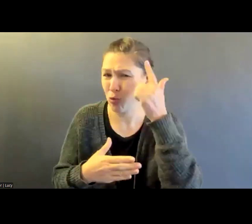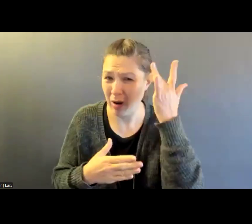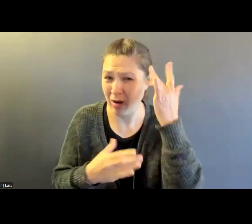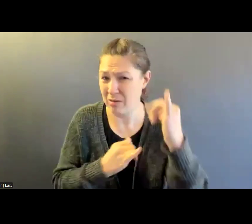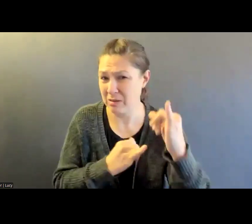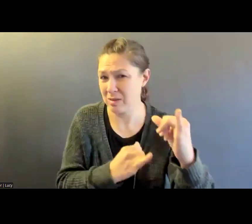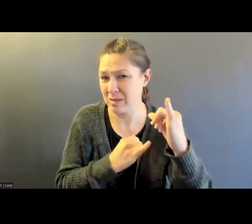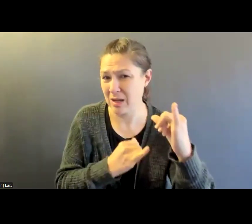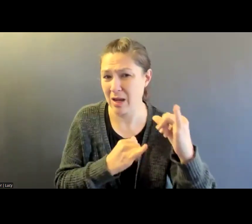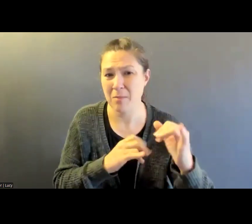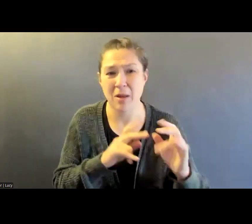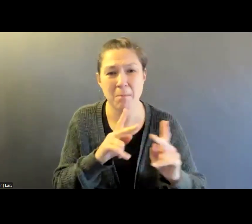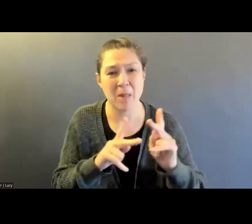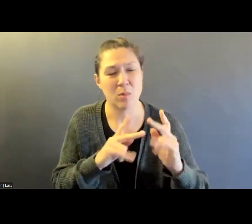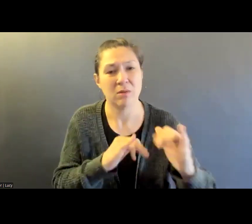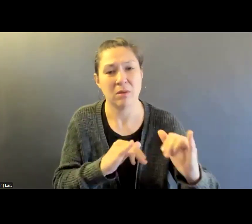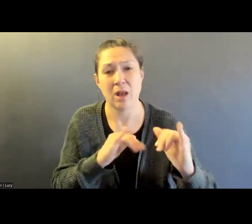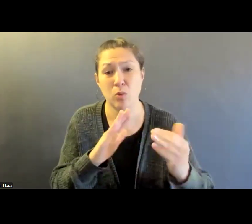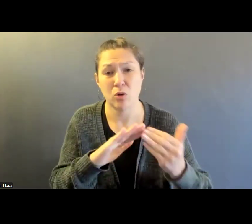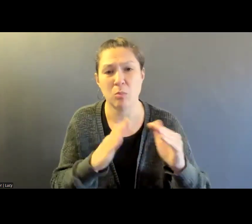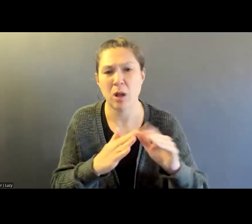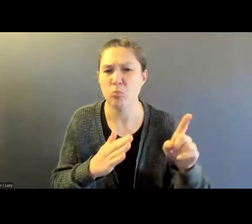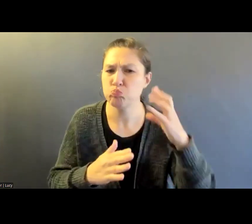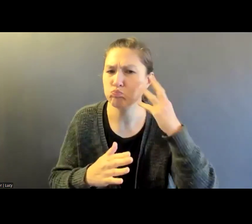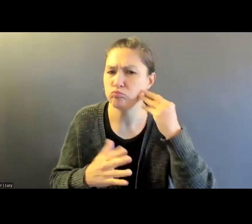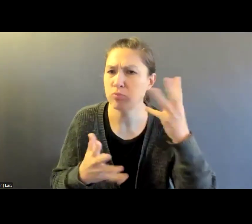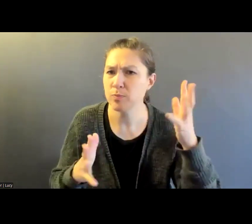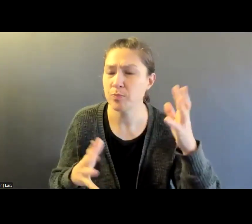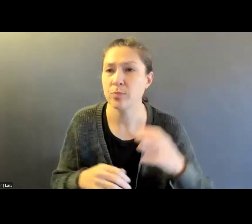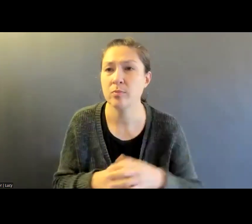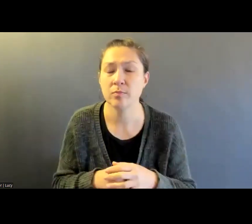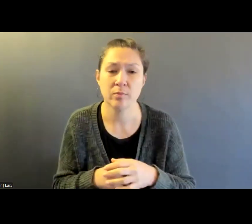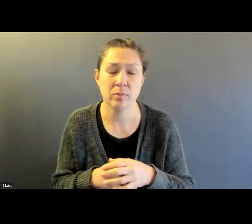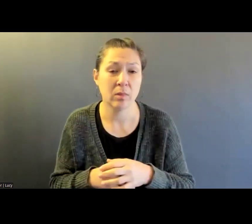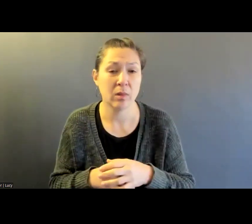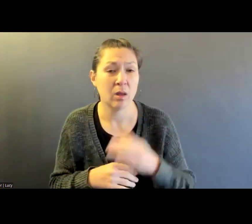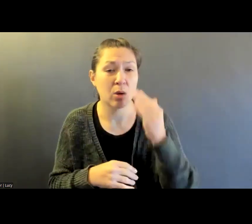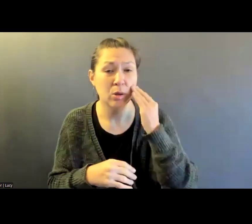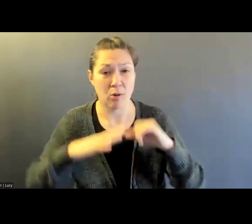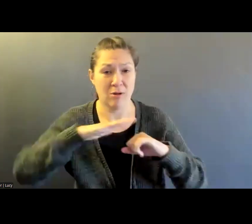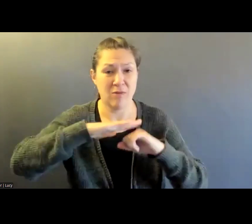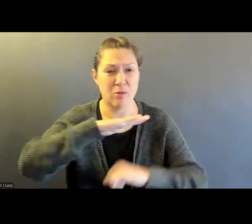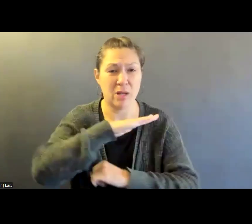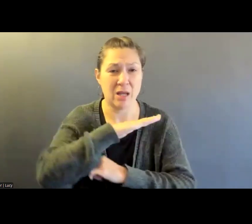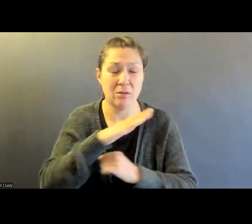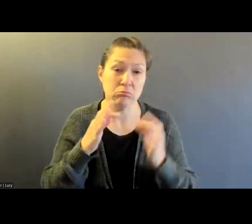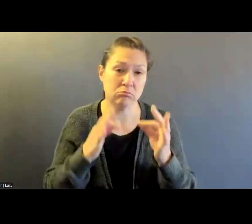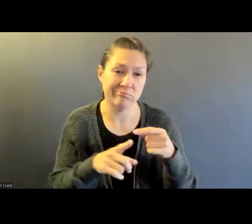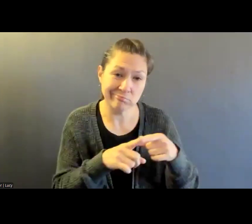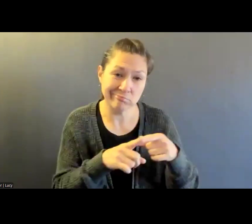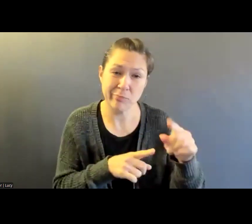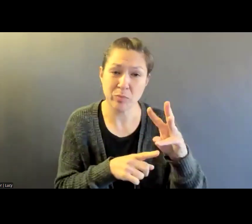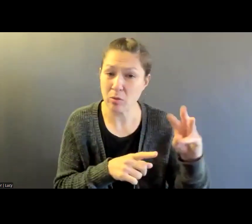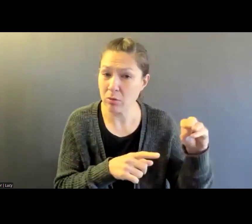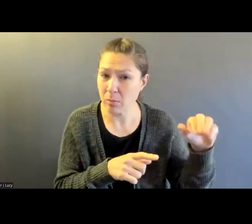a journey that they're familiar with. With a lot of foundations, especially in Western Massachusetts, the money is